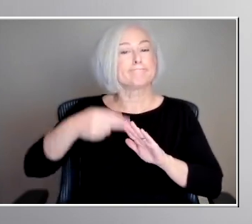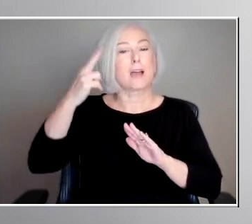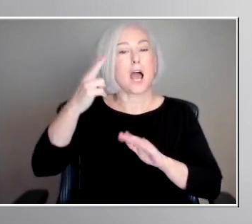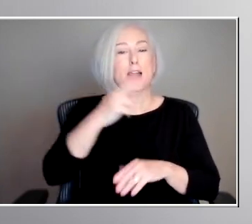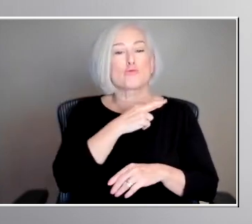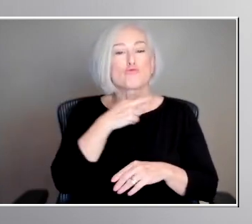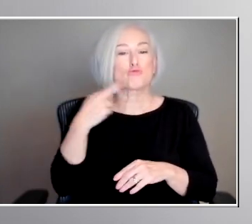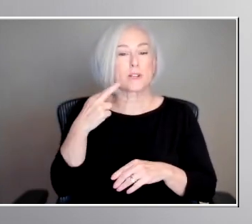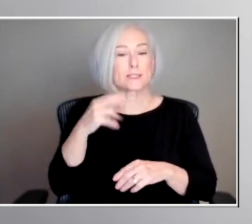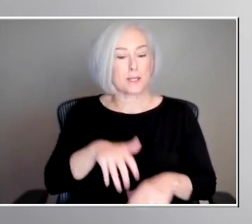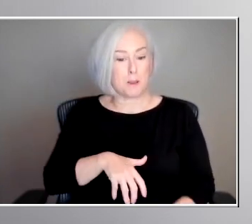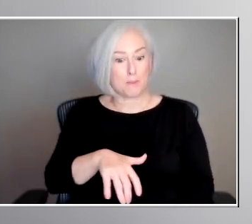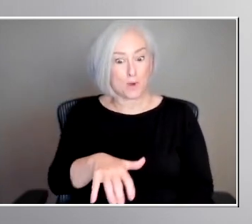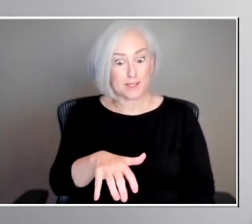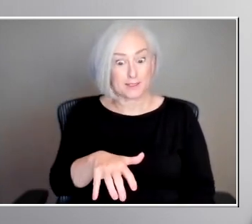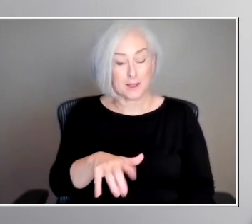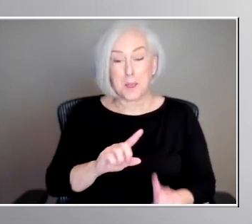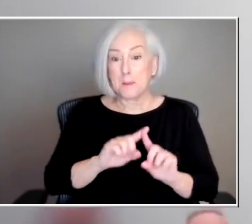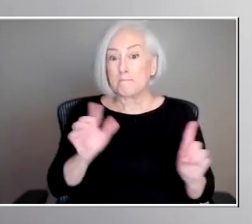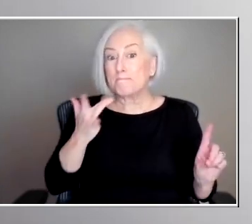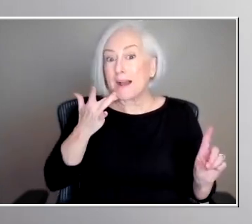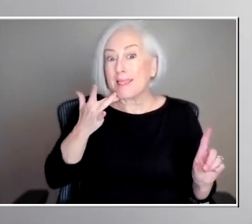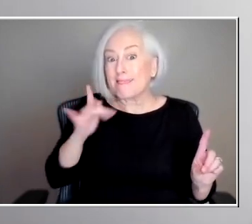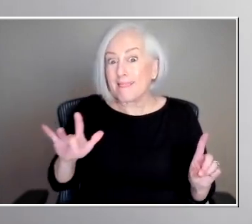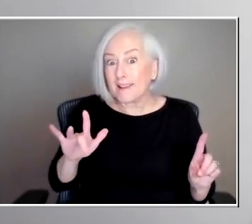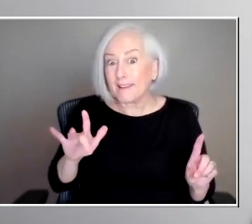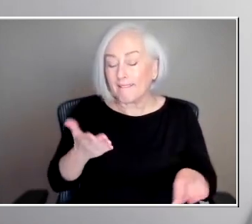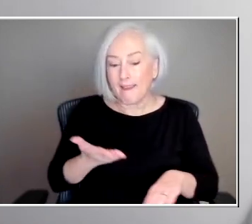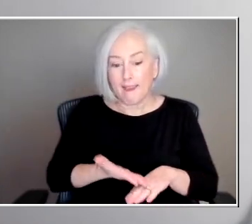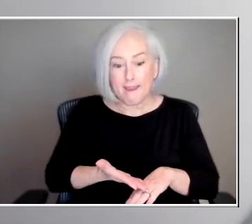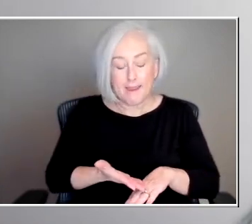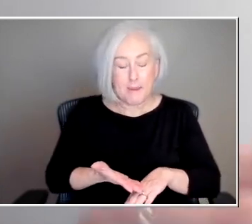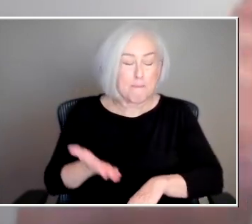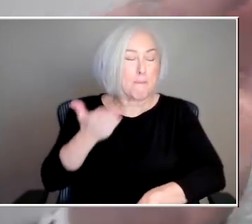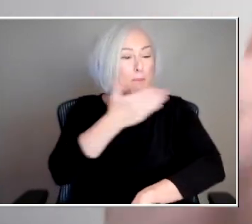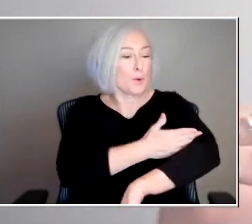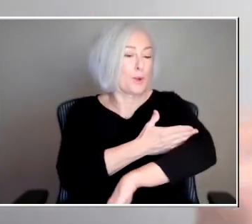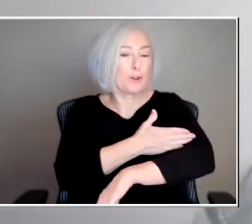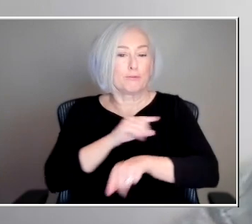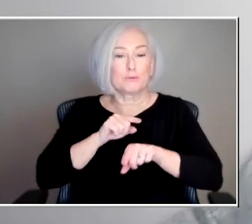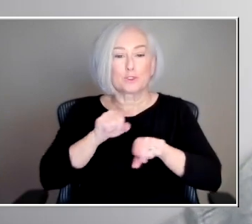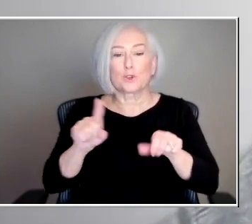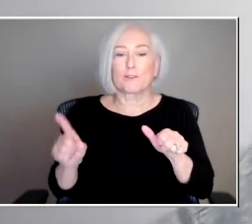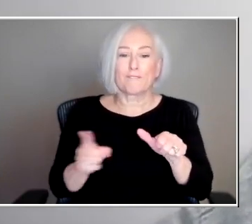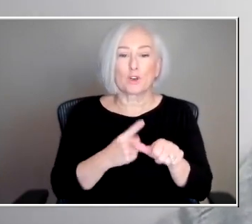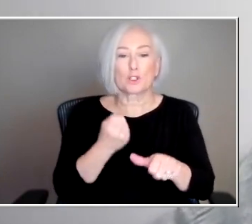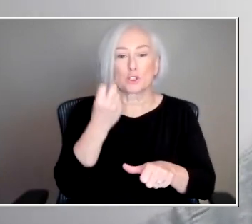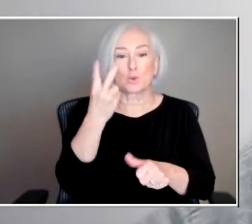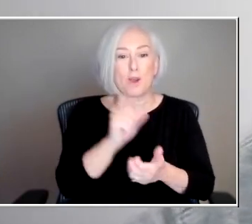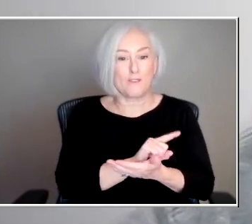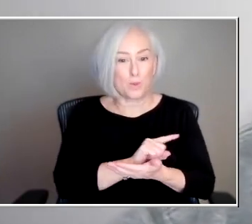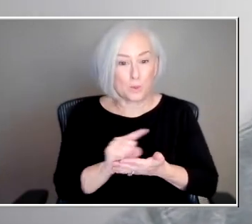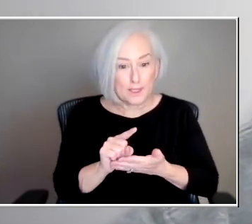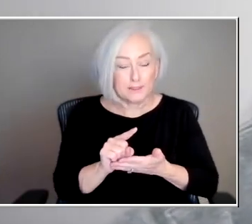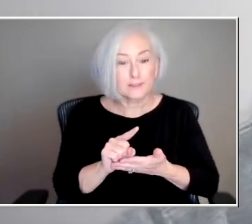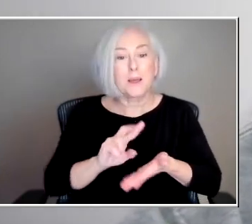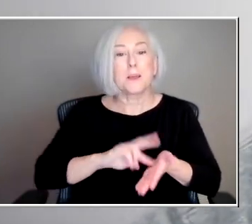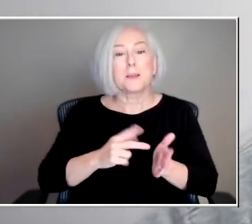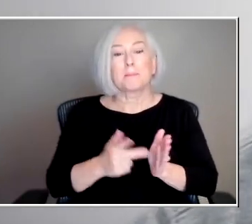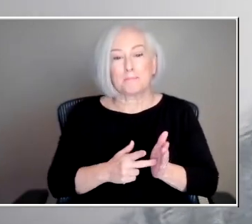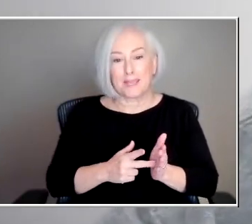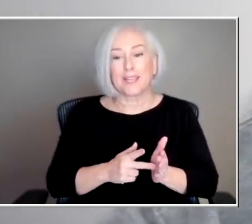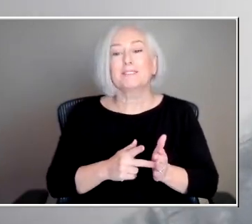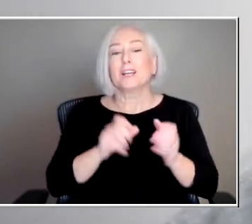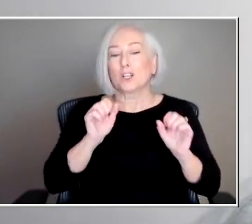because things improved so much in that first 12 weeks, that I ended up just being kind of downgraded to a regular OB for